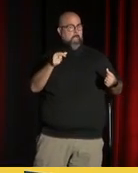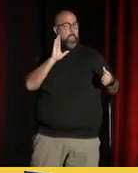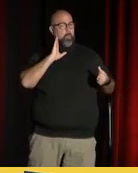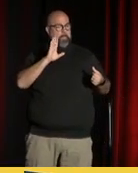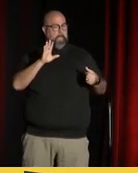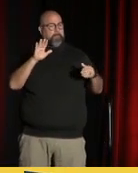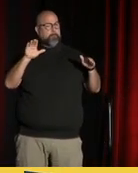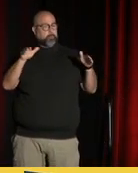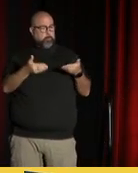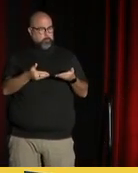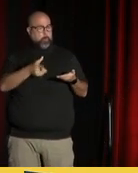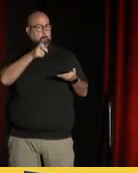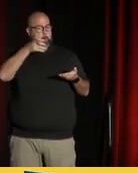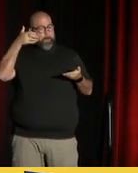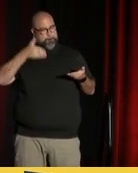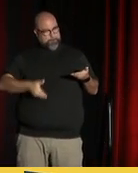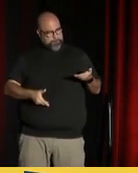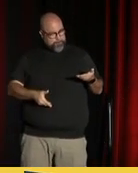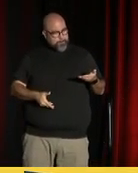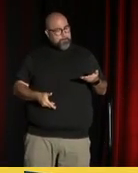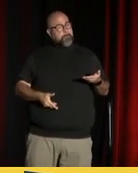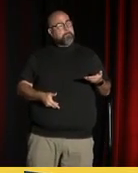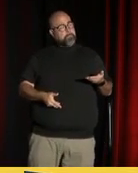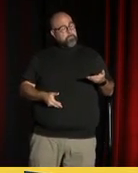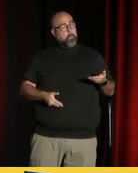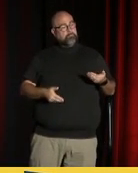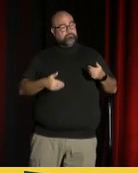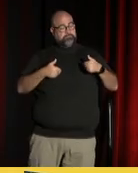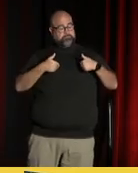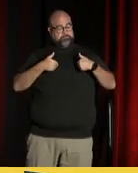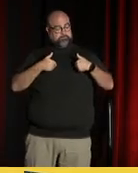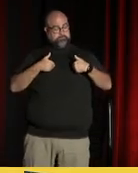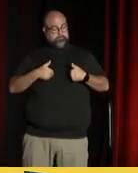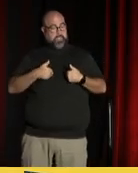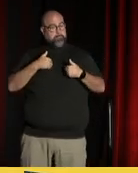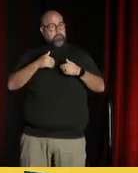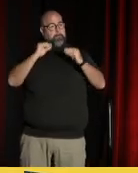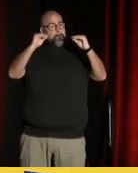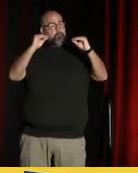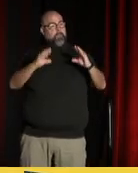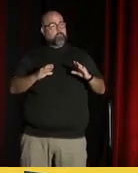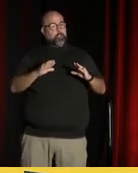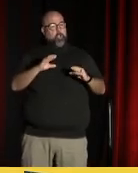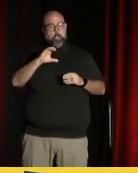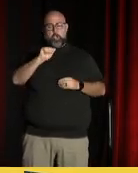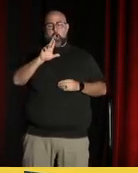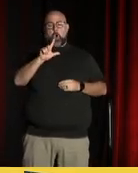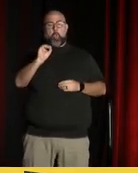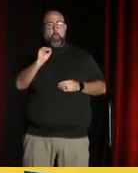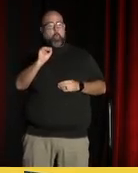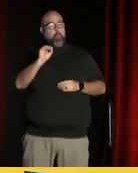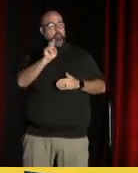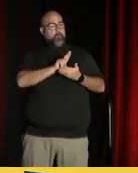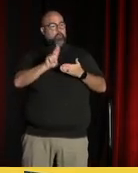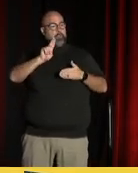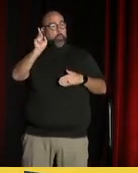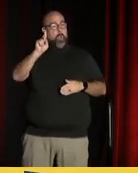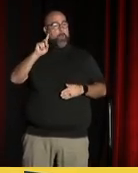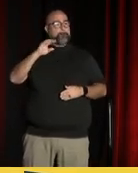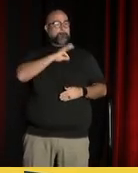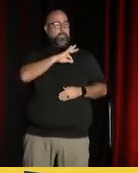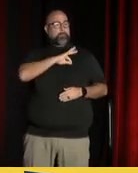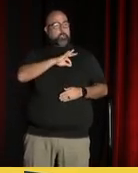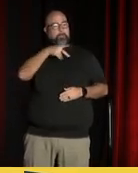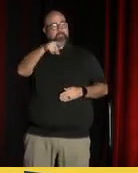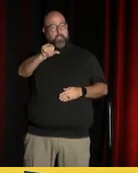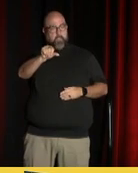of introduction to who I am. So I am a professor at Carlow University in Pittsburgh, Pennsylvania. I teach a